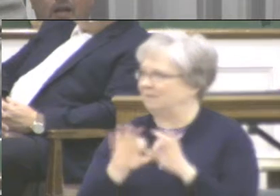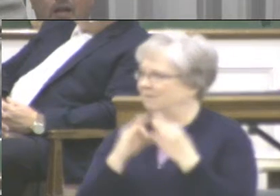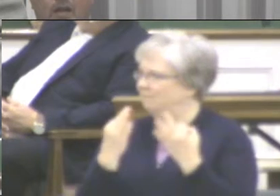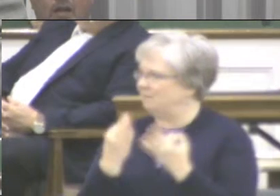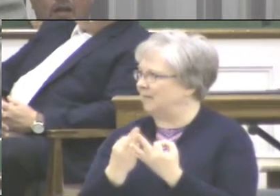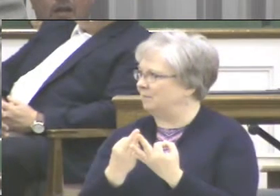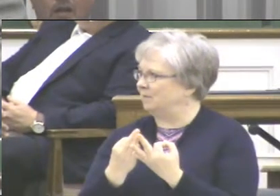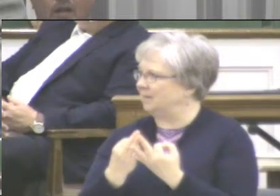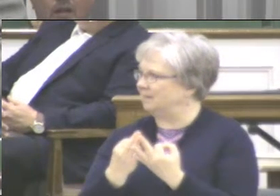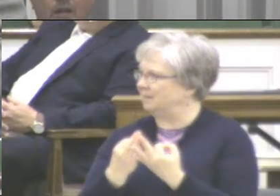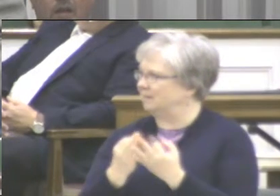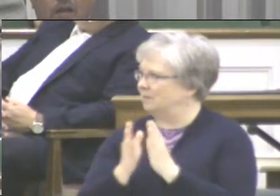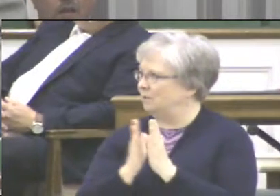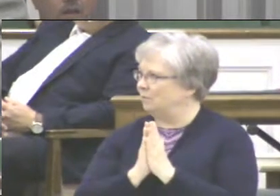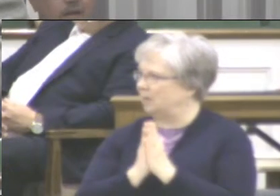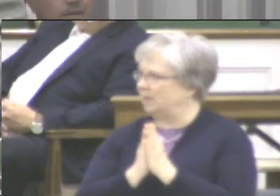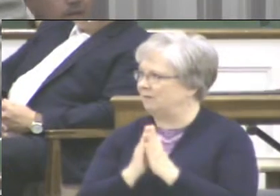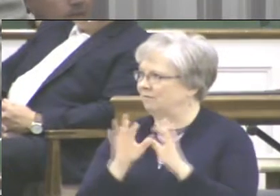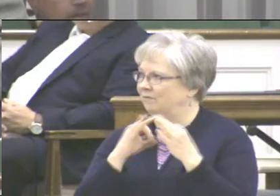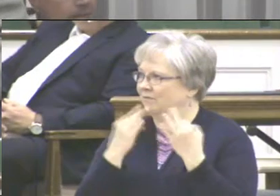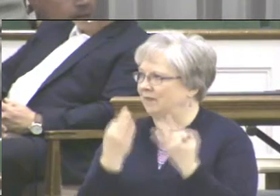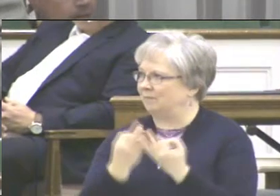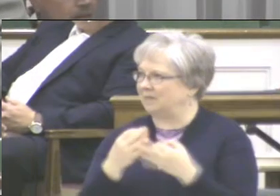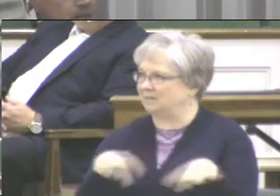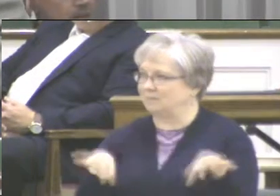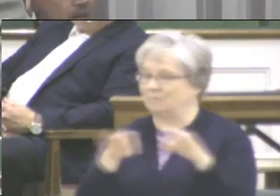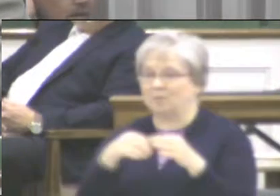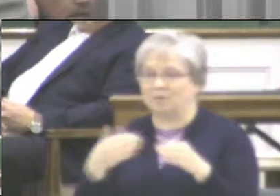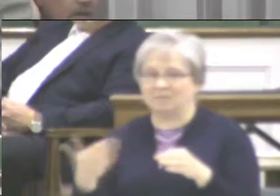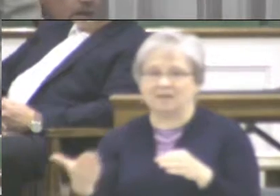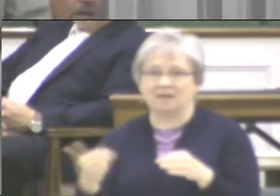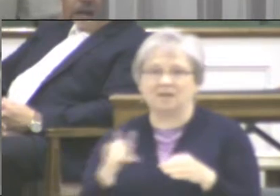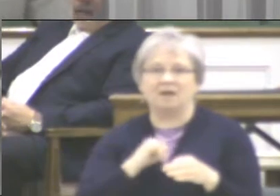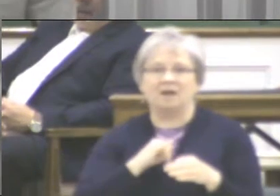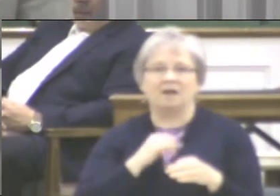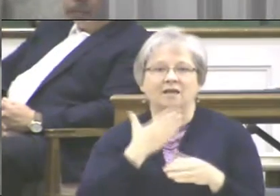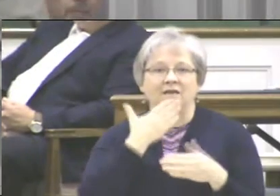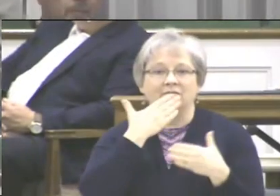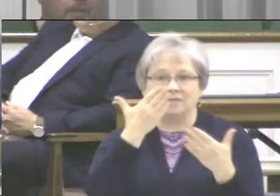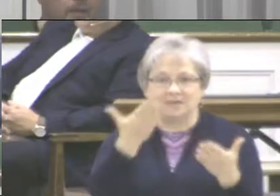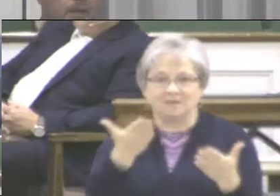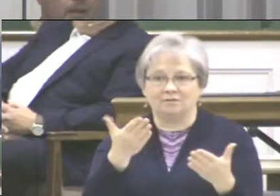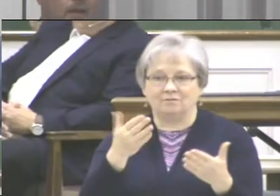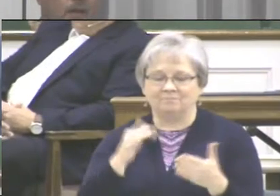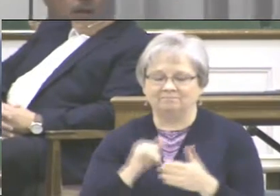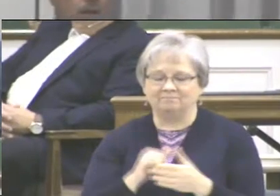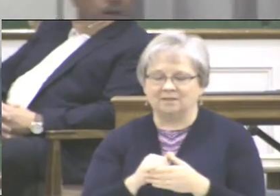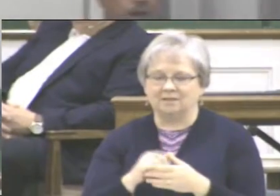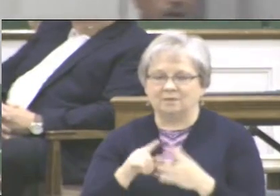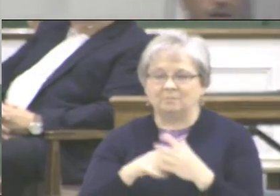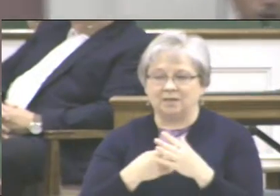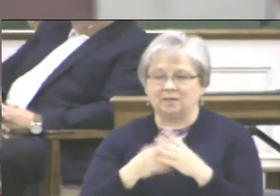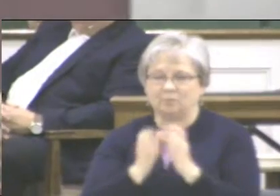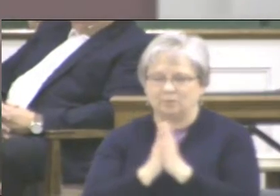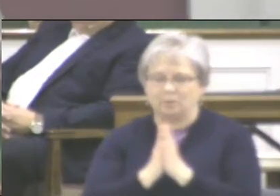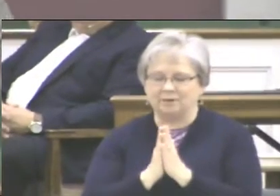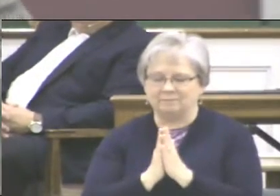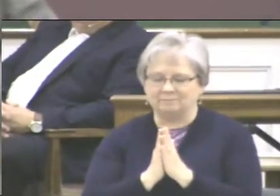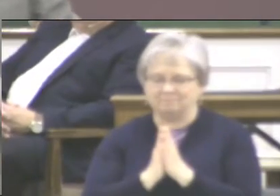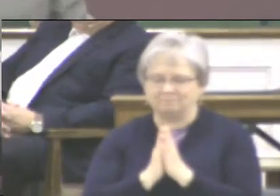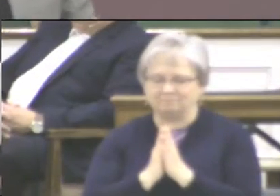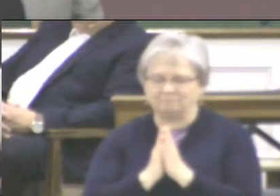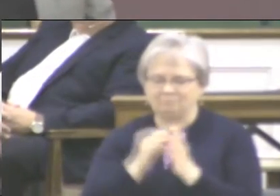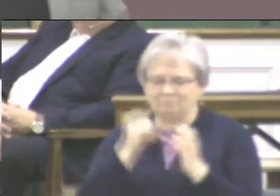Family, praying for family is an important thing. And so let's begin with a word of prayer as we start our worship